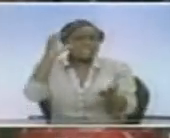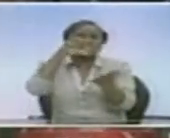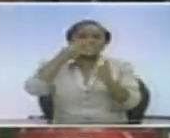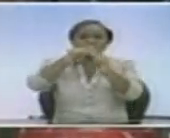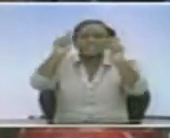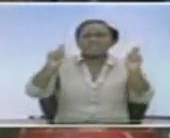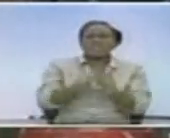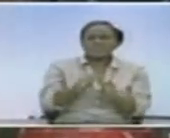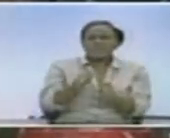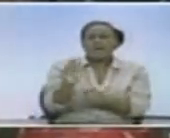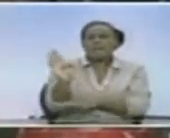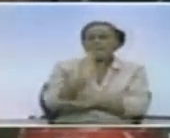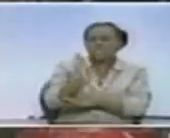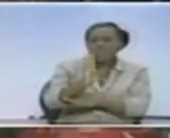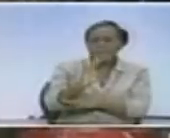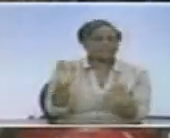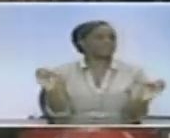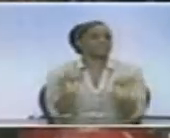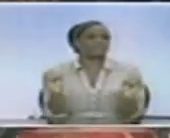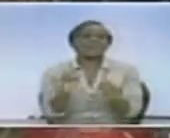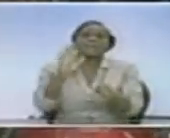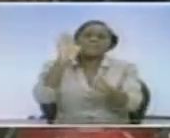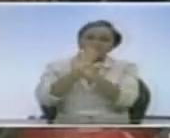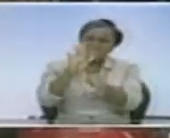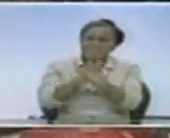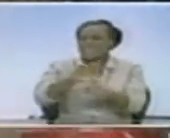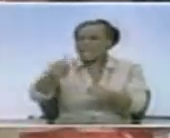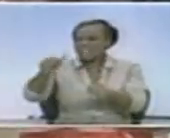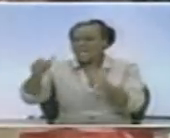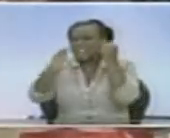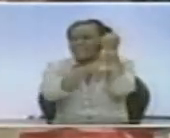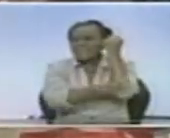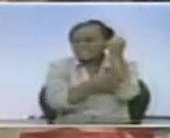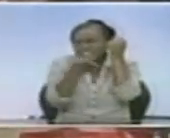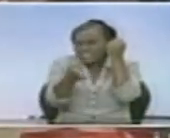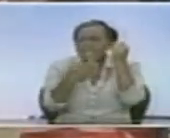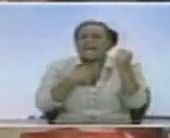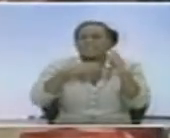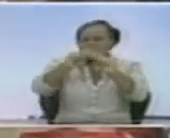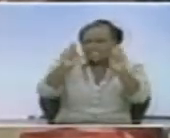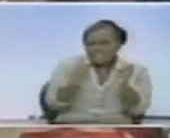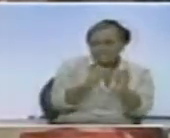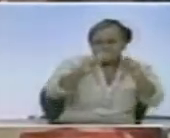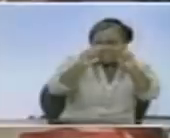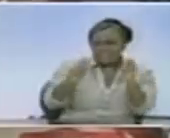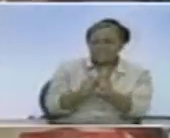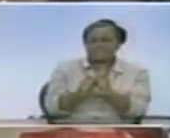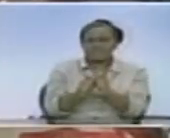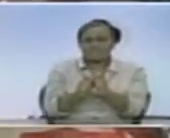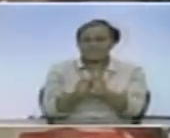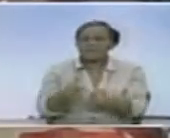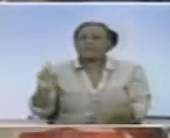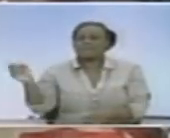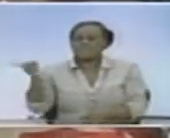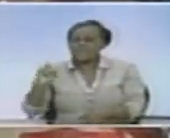in Botswana. And there are many sub-tribes and tribes in Botswana. Yeah. The president